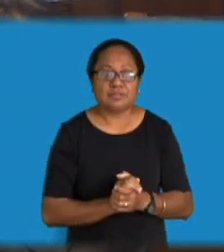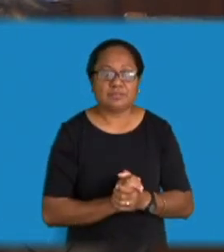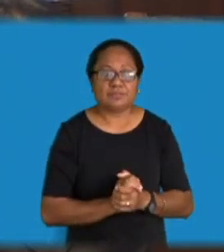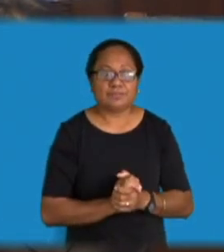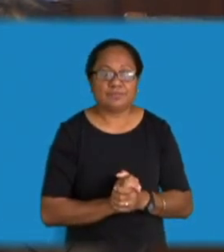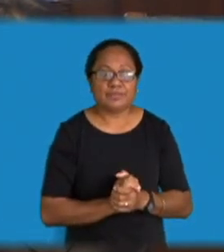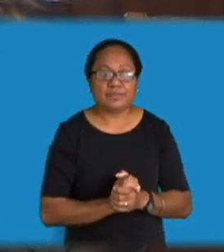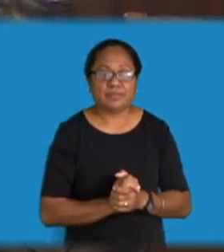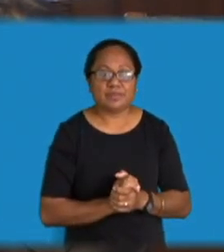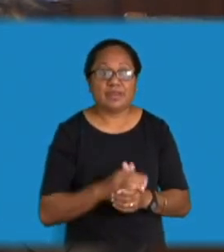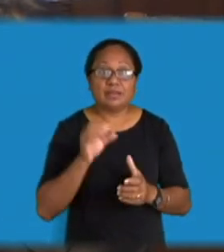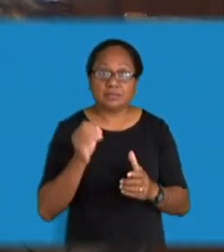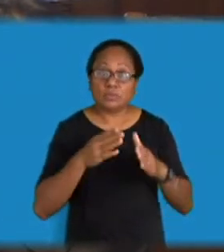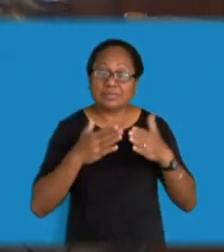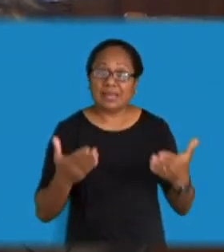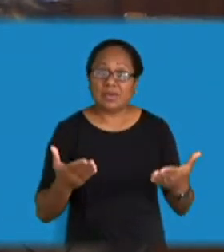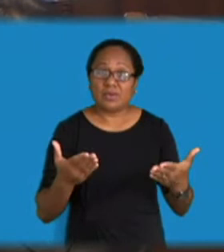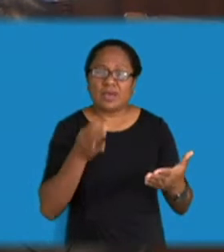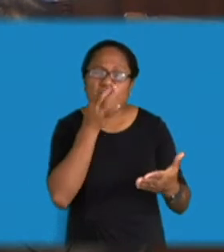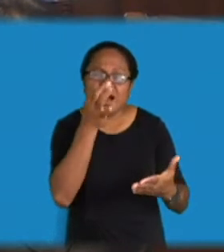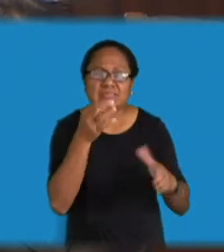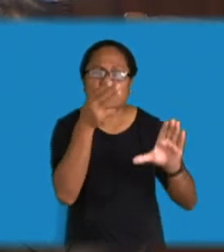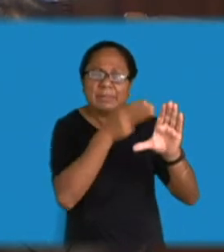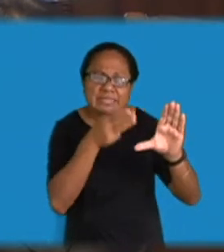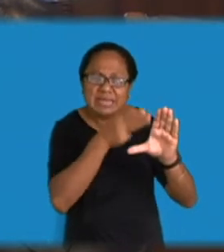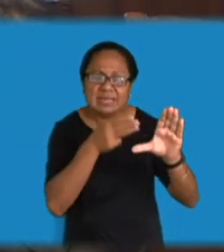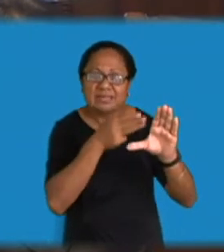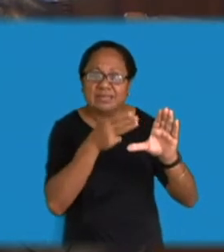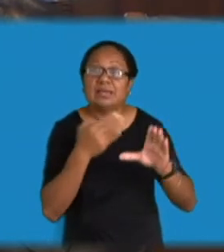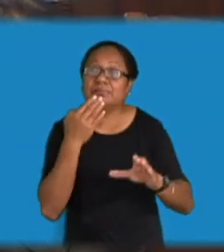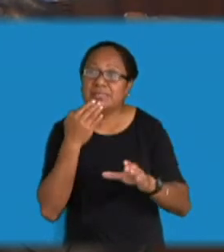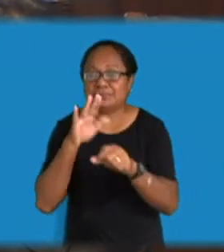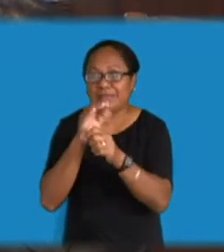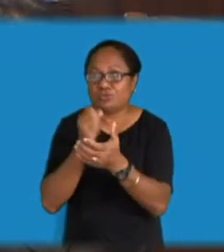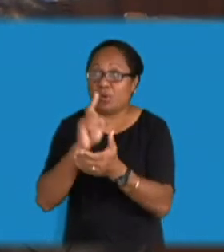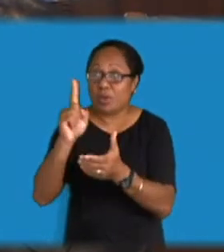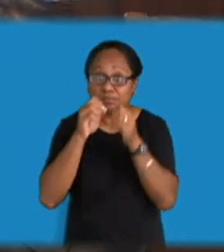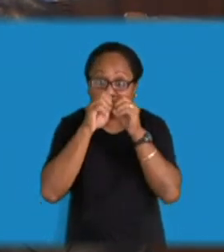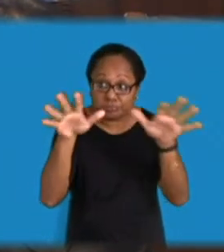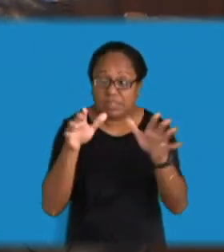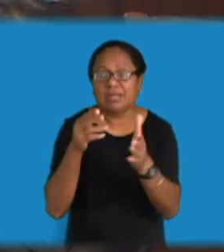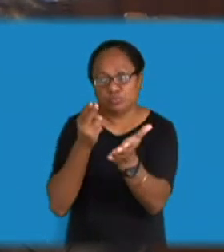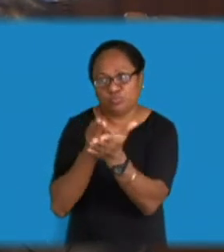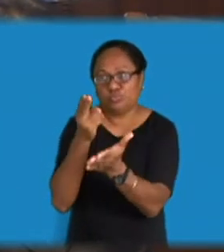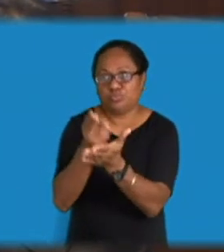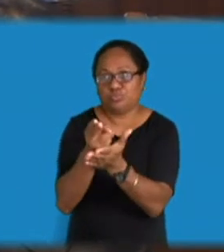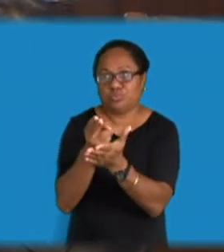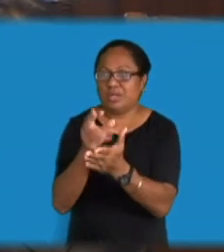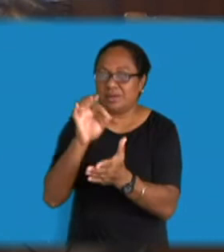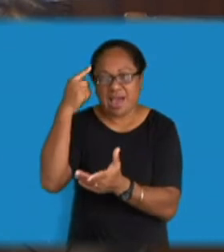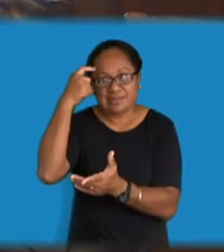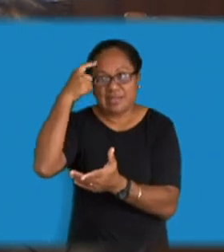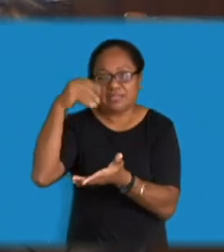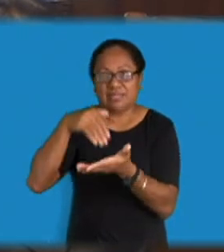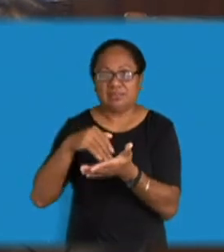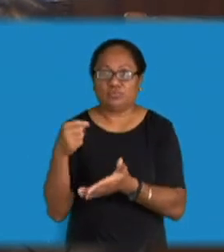knowing. So hence we request the media to adhere to responsible and truthful reporting rather than making speculations. Madam